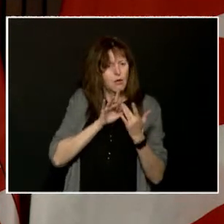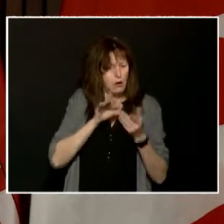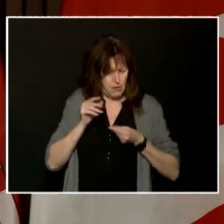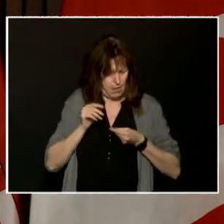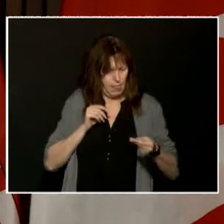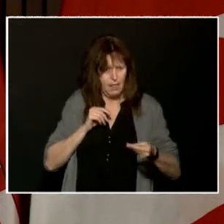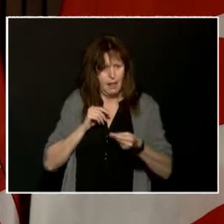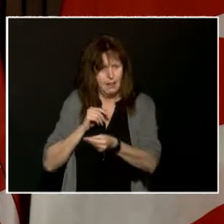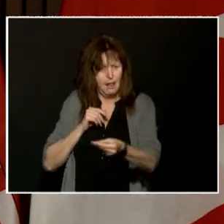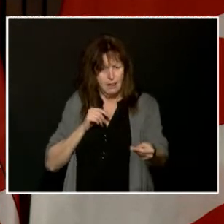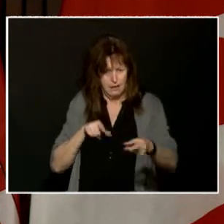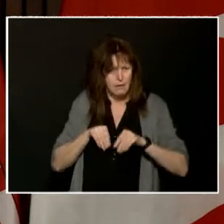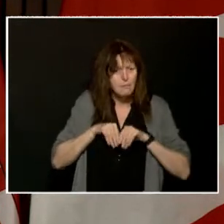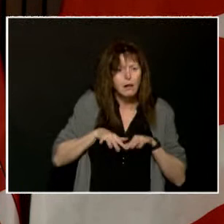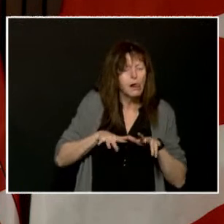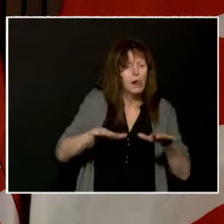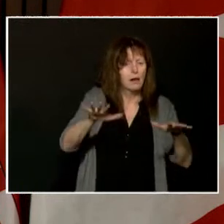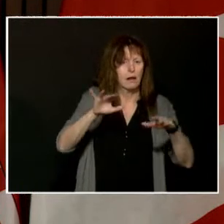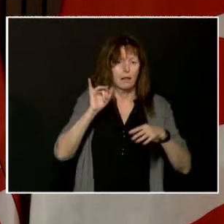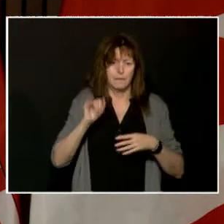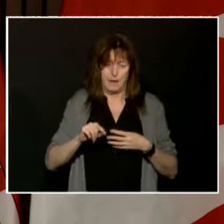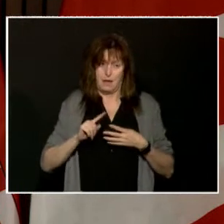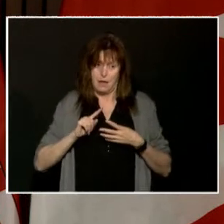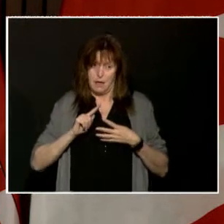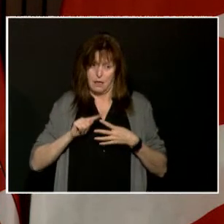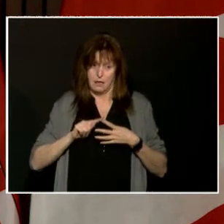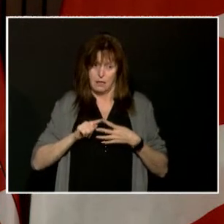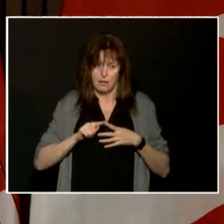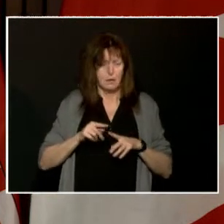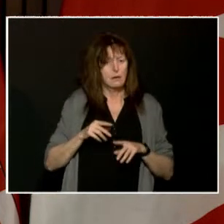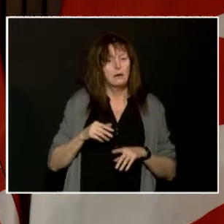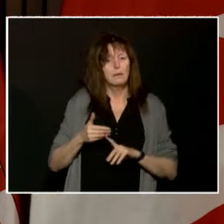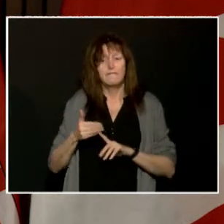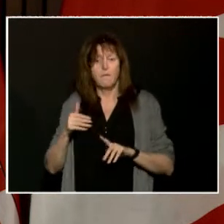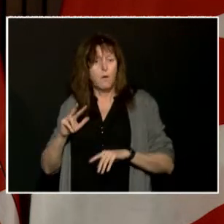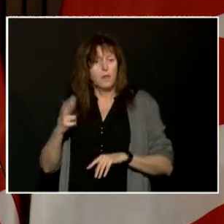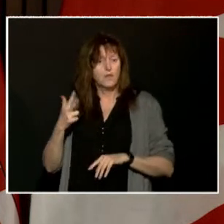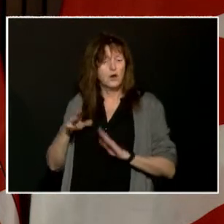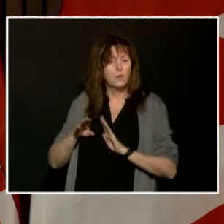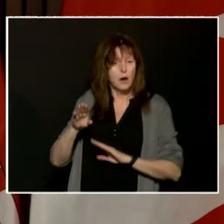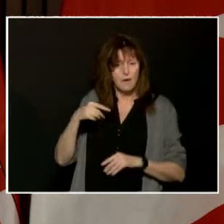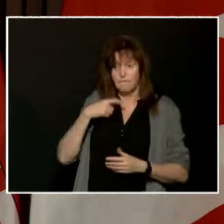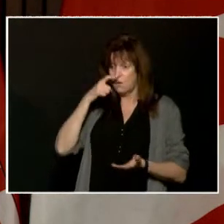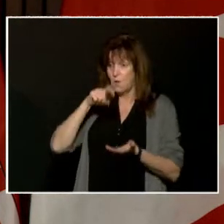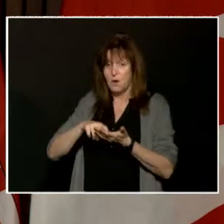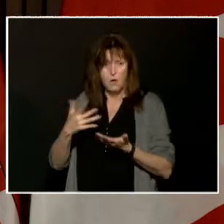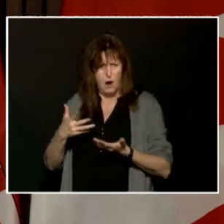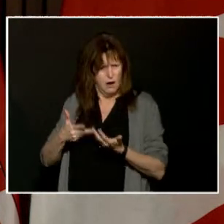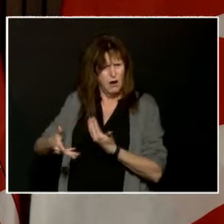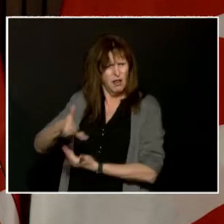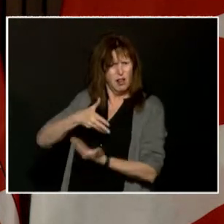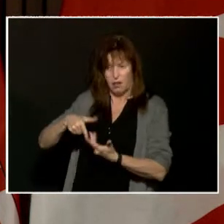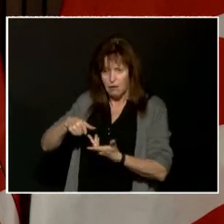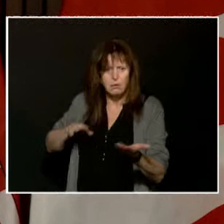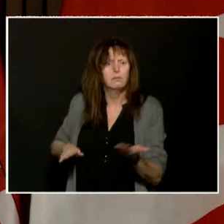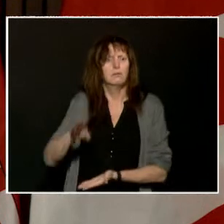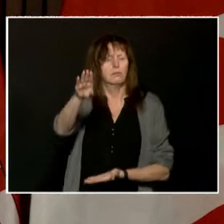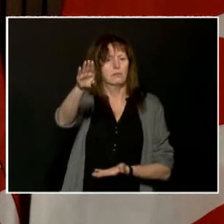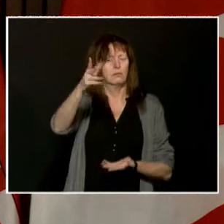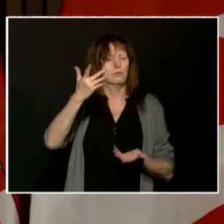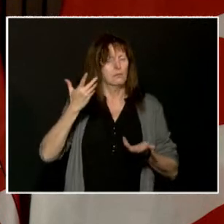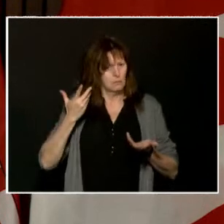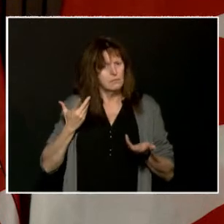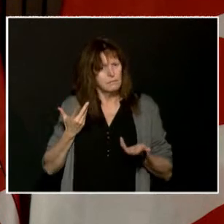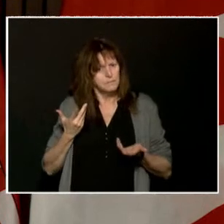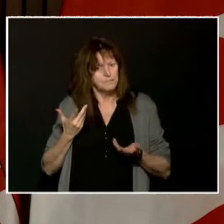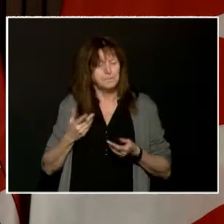what we saw prior to the third wave, was an increase in those contacts between people. There's always the wild card risk, though, of